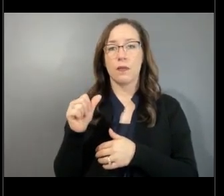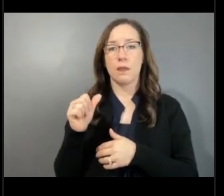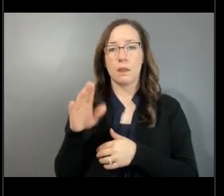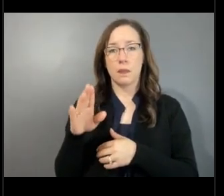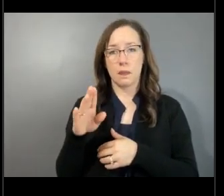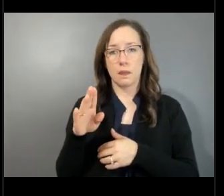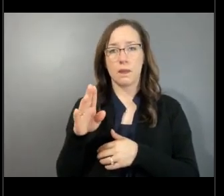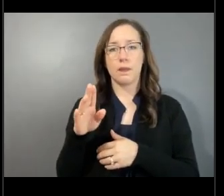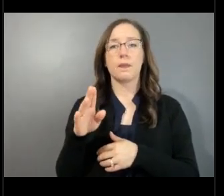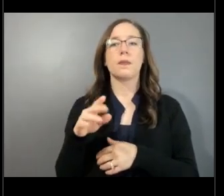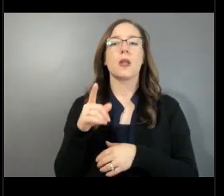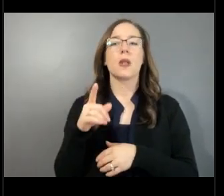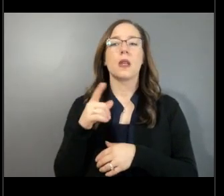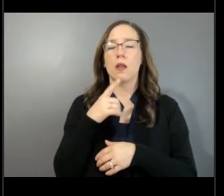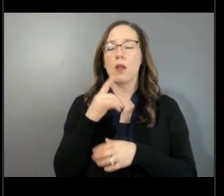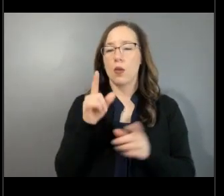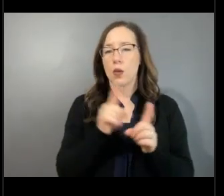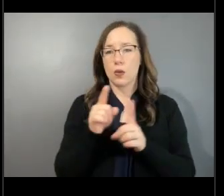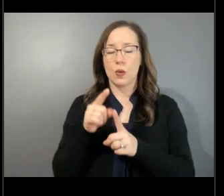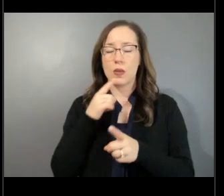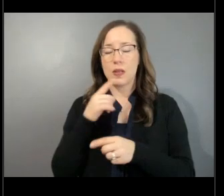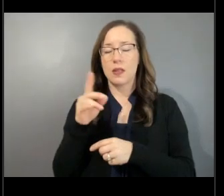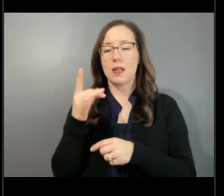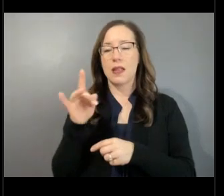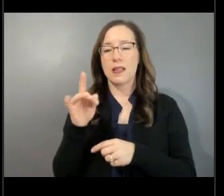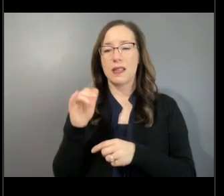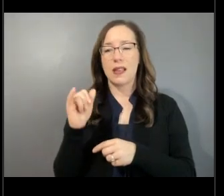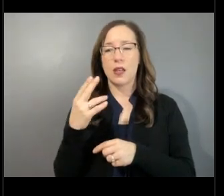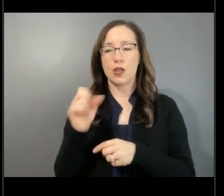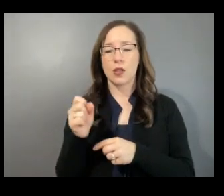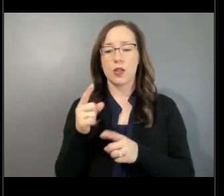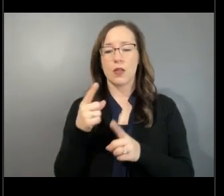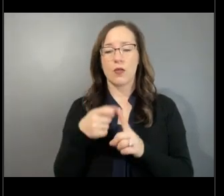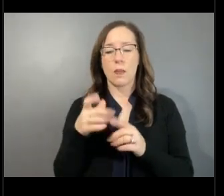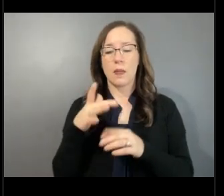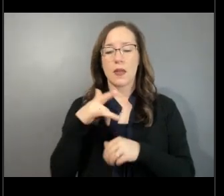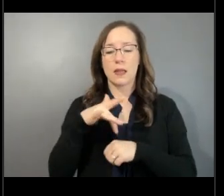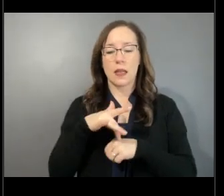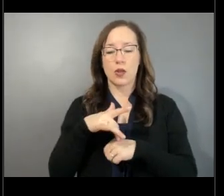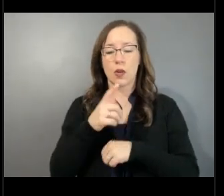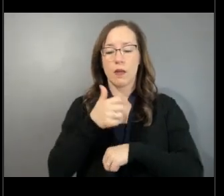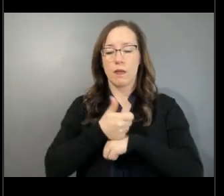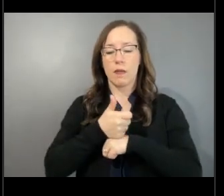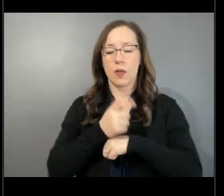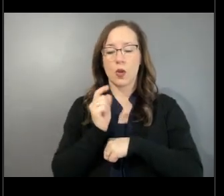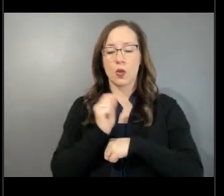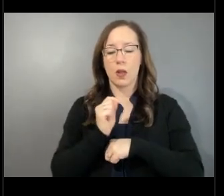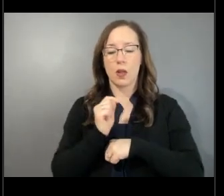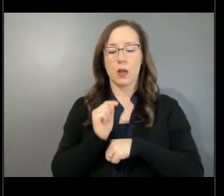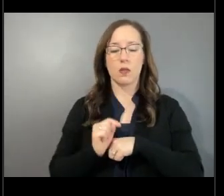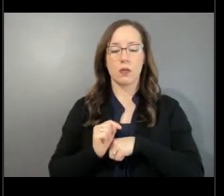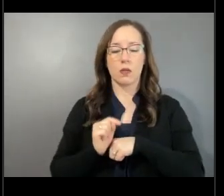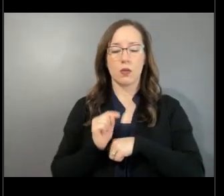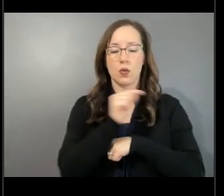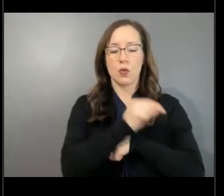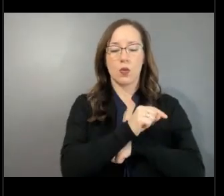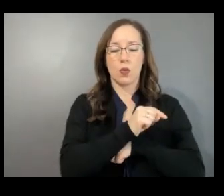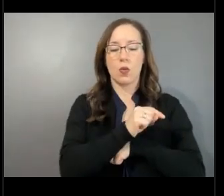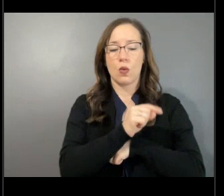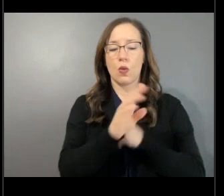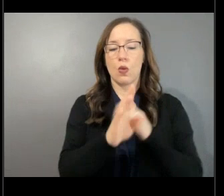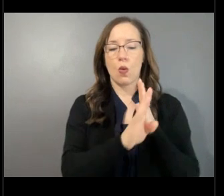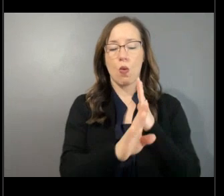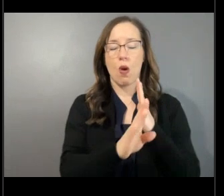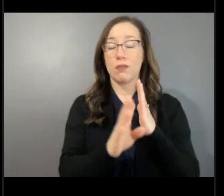also stipulates that the 18 inches from the center line of the toilet to the wall is an absolute measurement